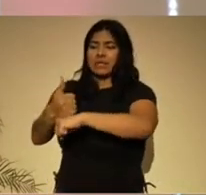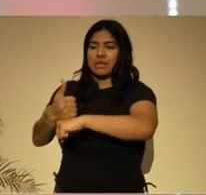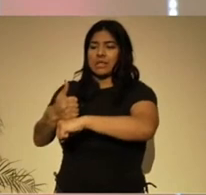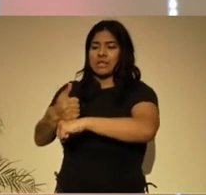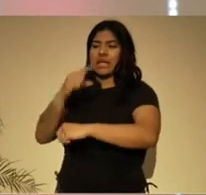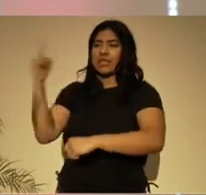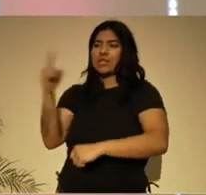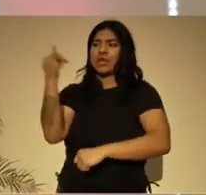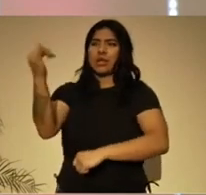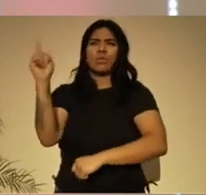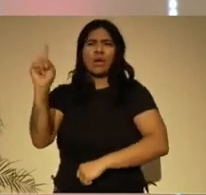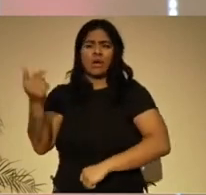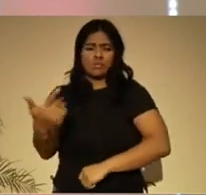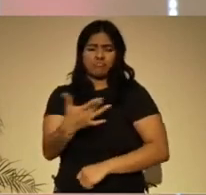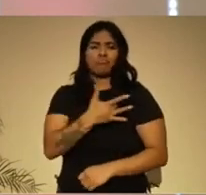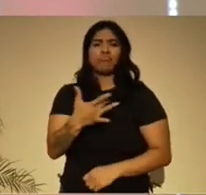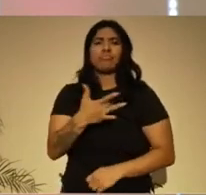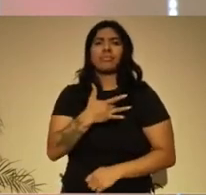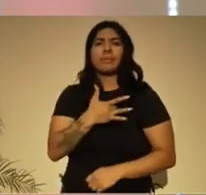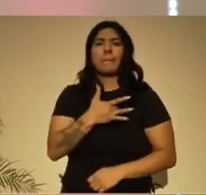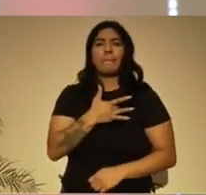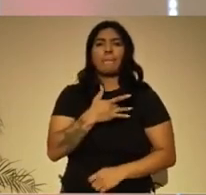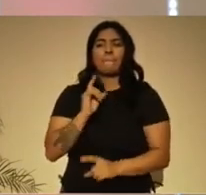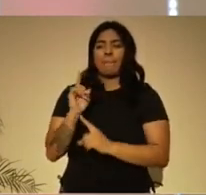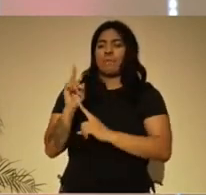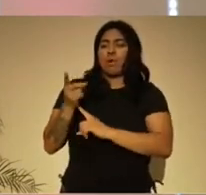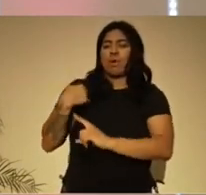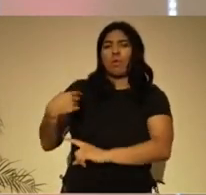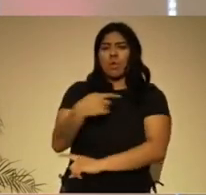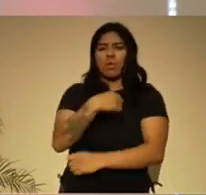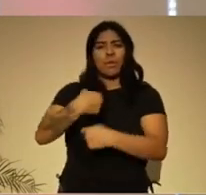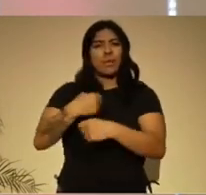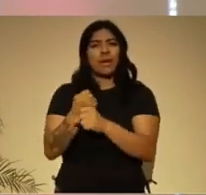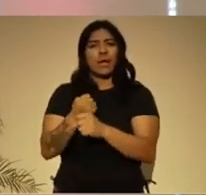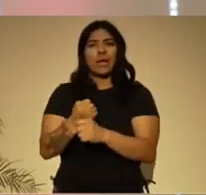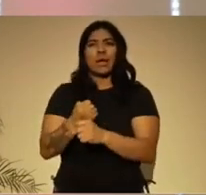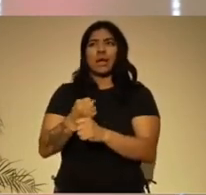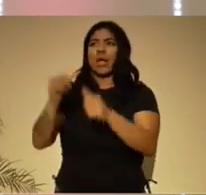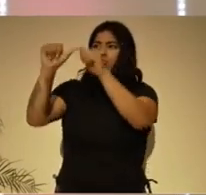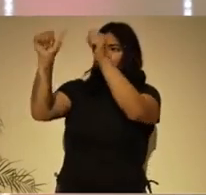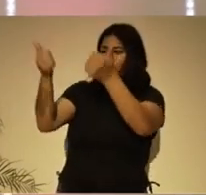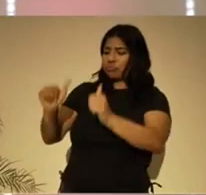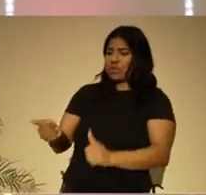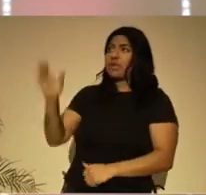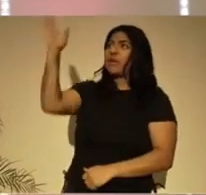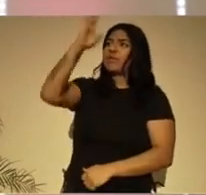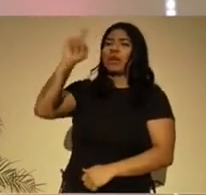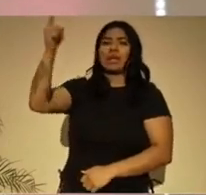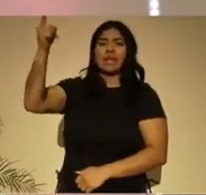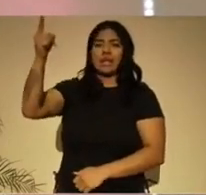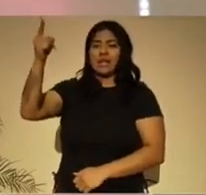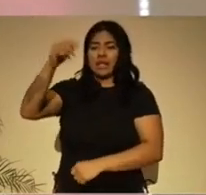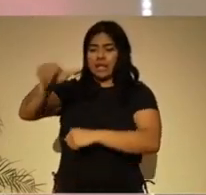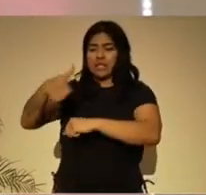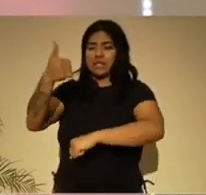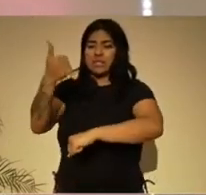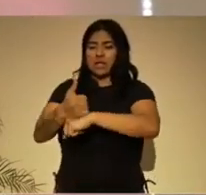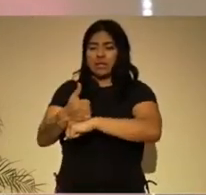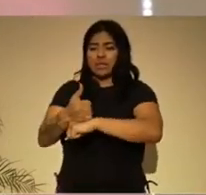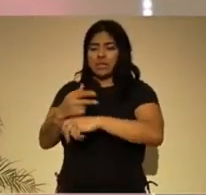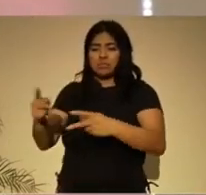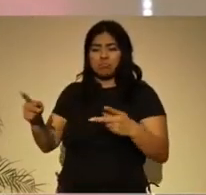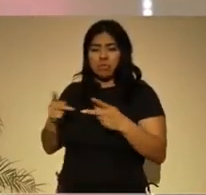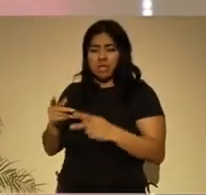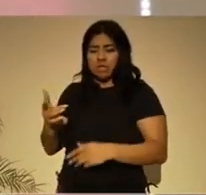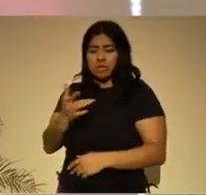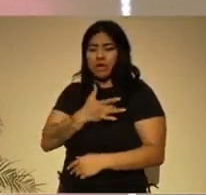hearts. From the moment we were created in the image of God, he already placed eternity in our